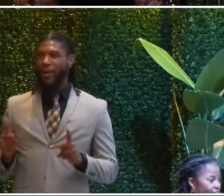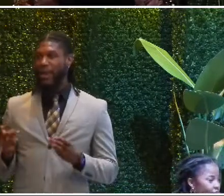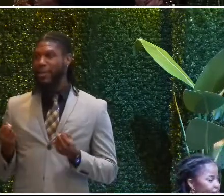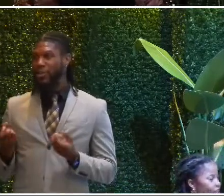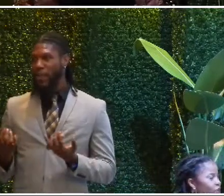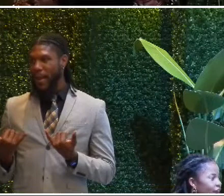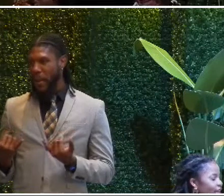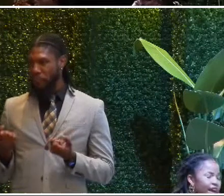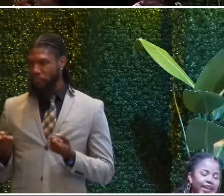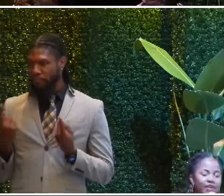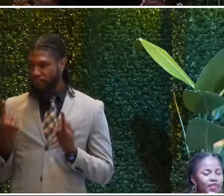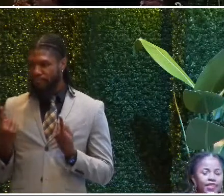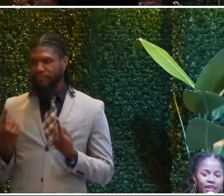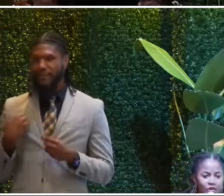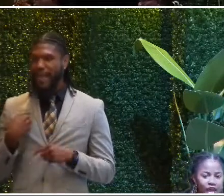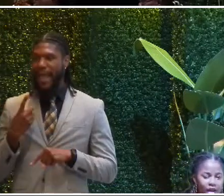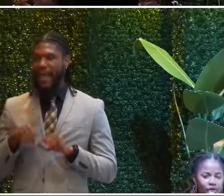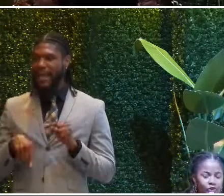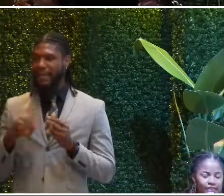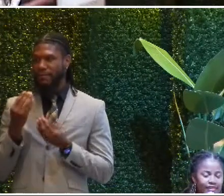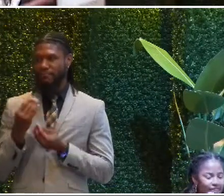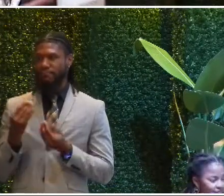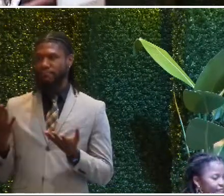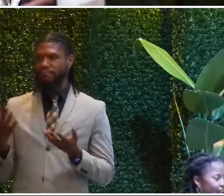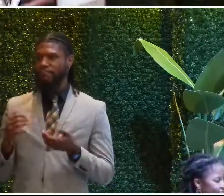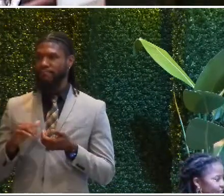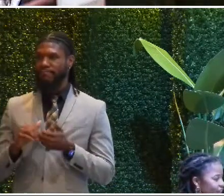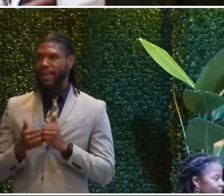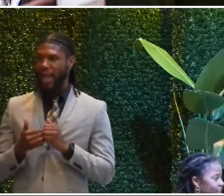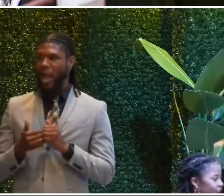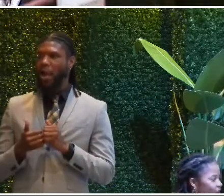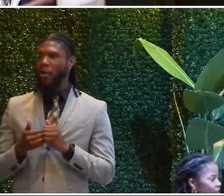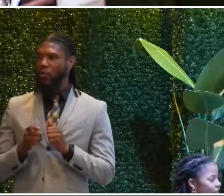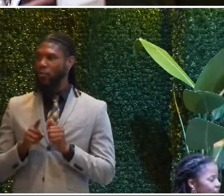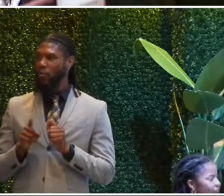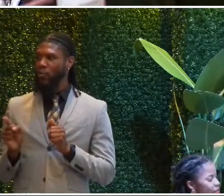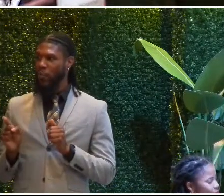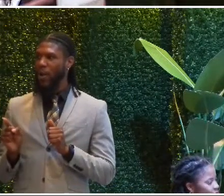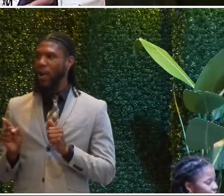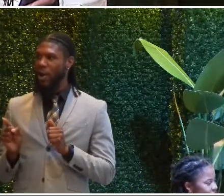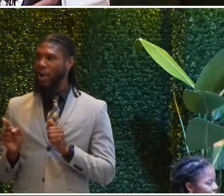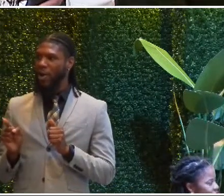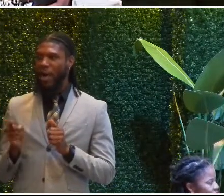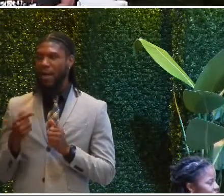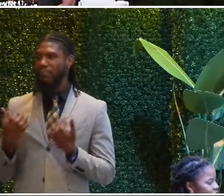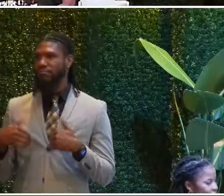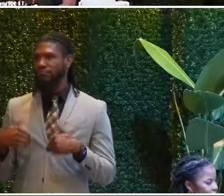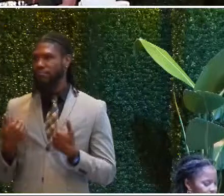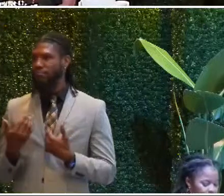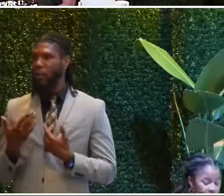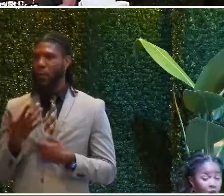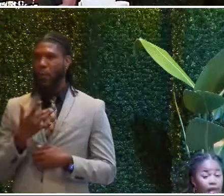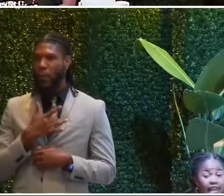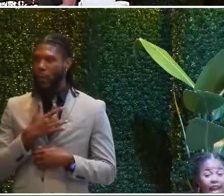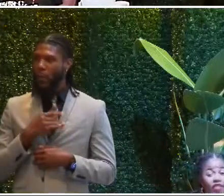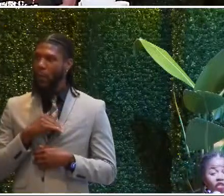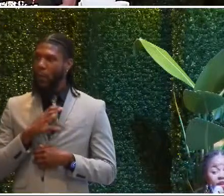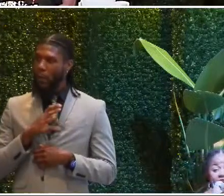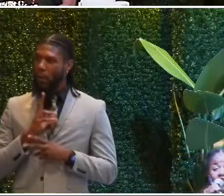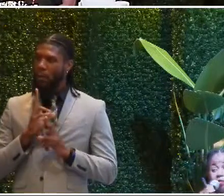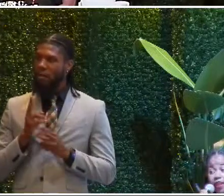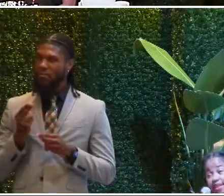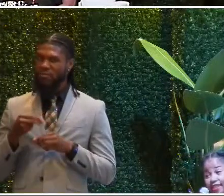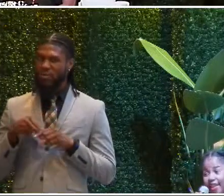that I can't even tell you how elated I am to be on the stage with these incredible people. They have given